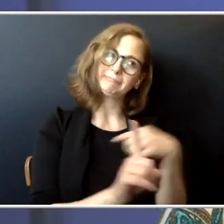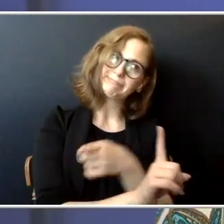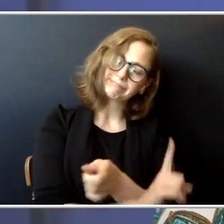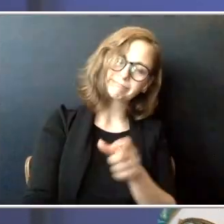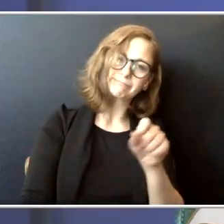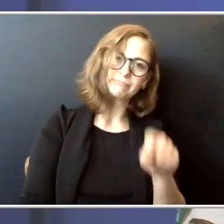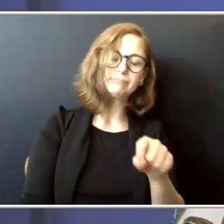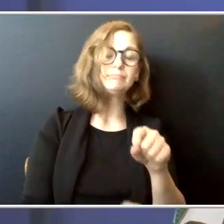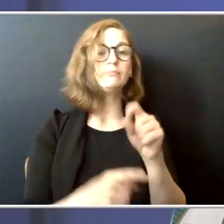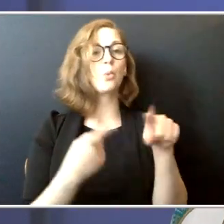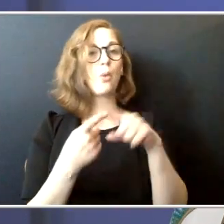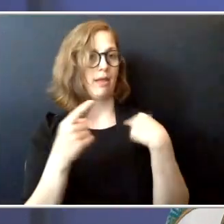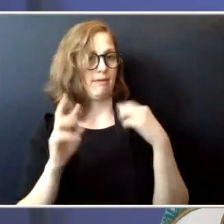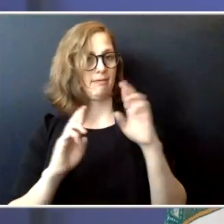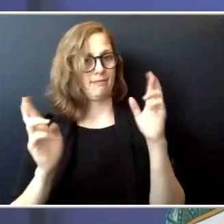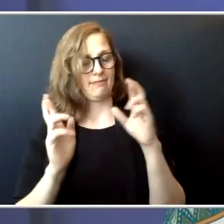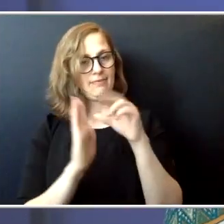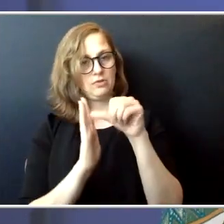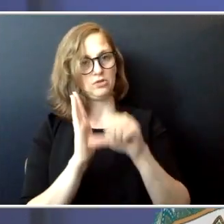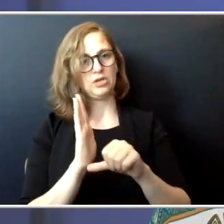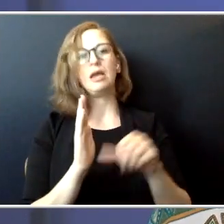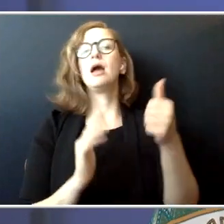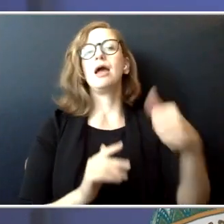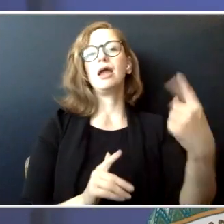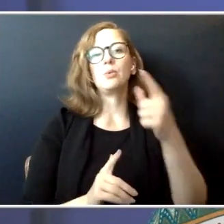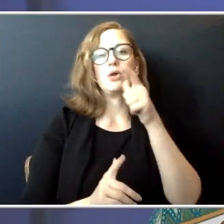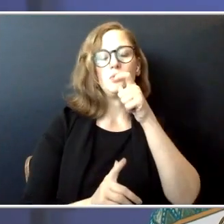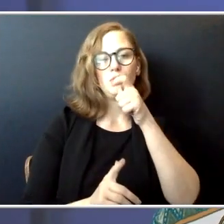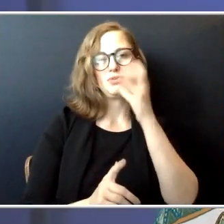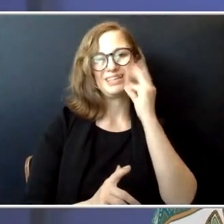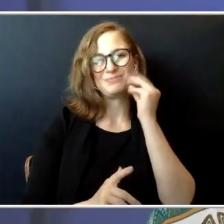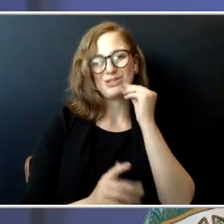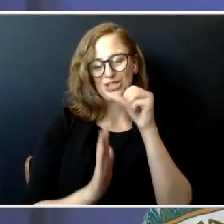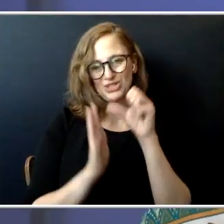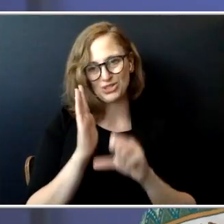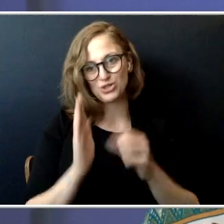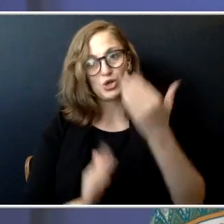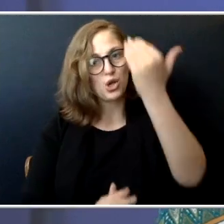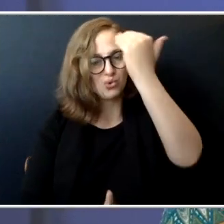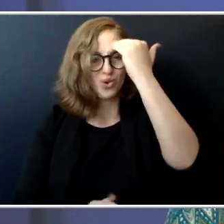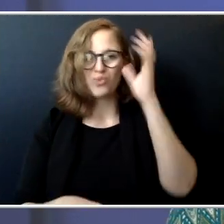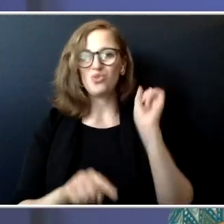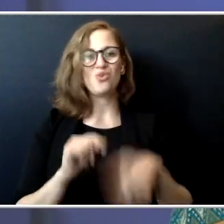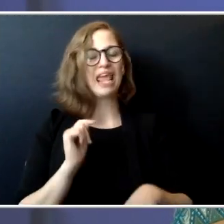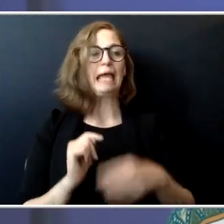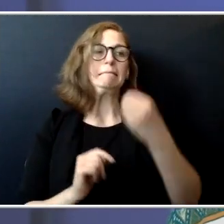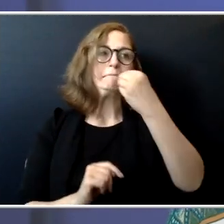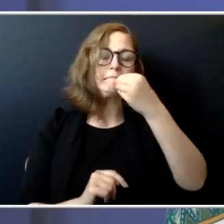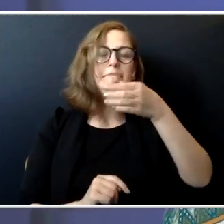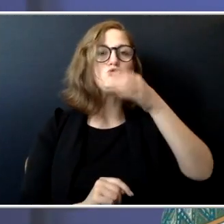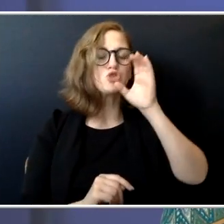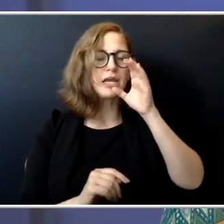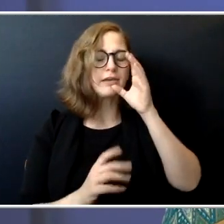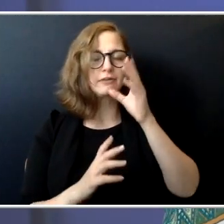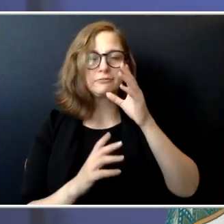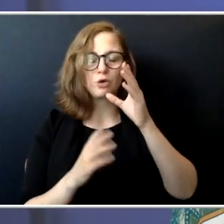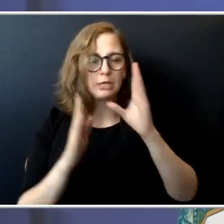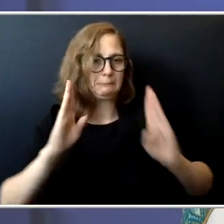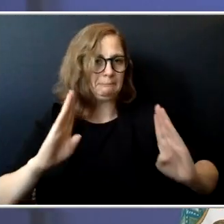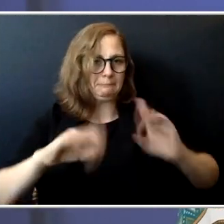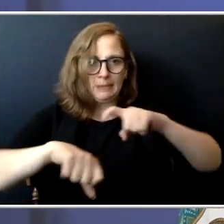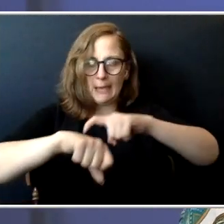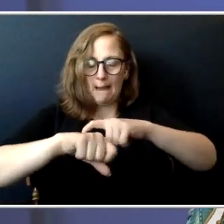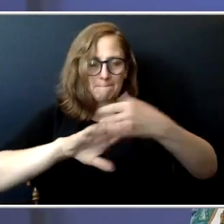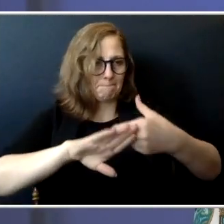surgery, and anyone who's had surgery knows this, you can't eat or drink for a certain amount of time before the surgery. And